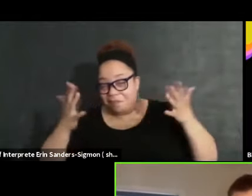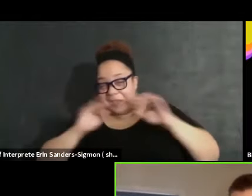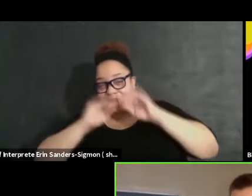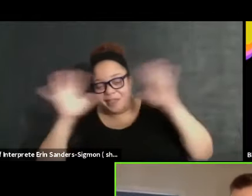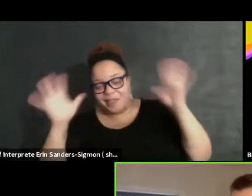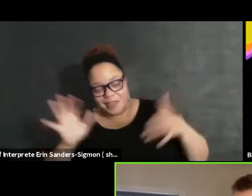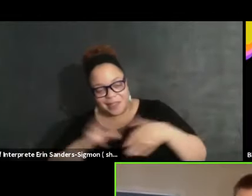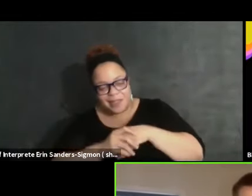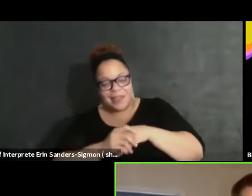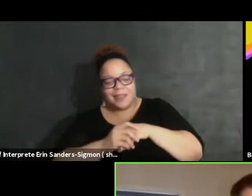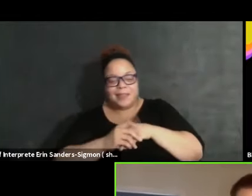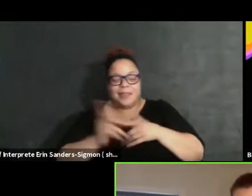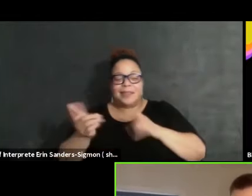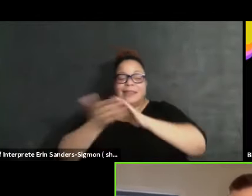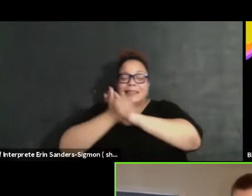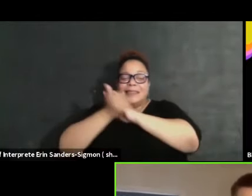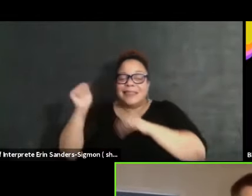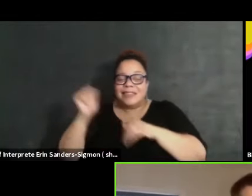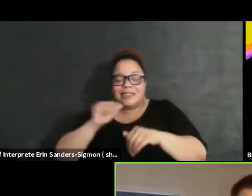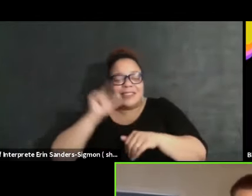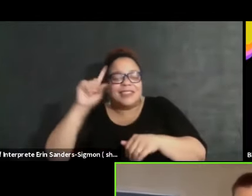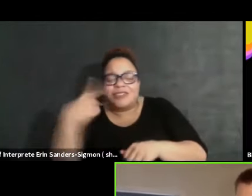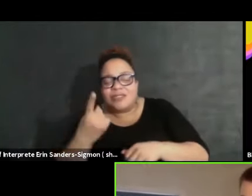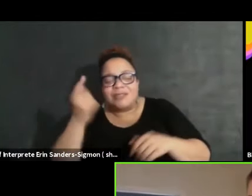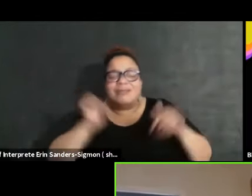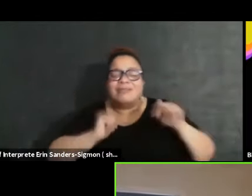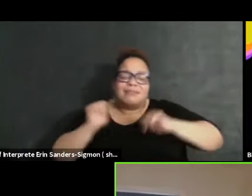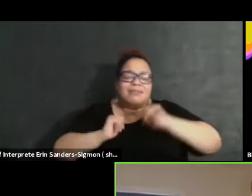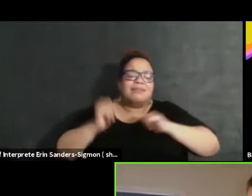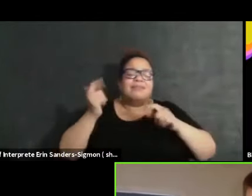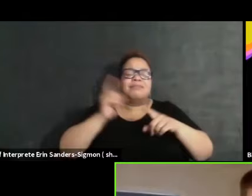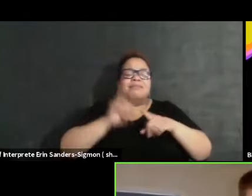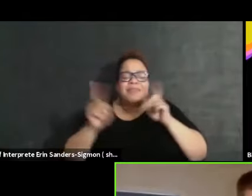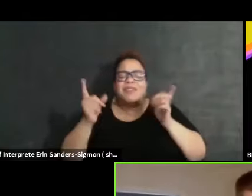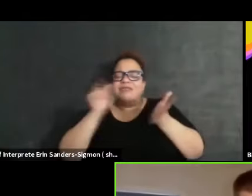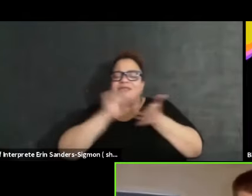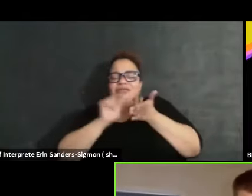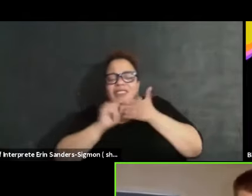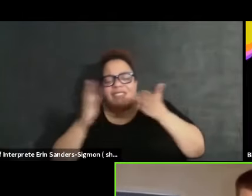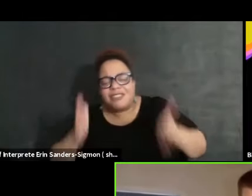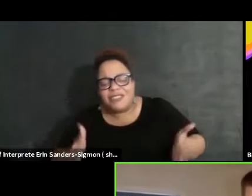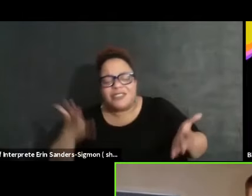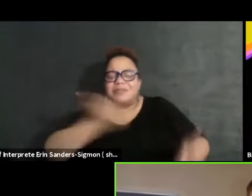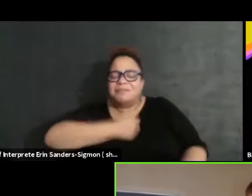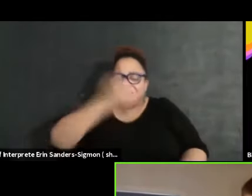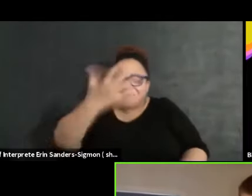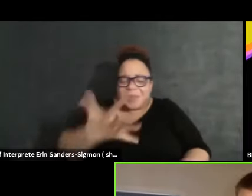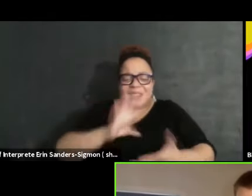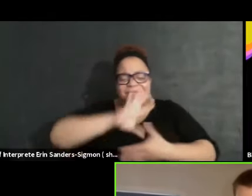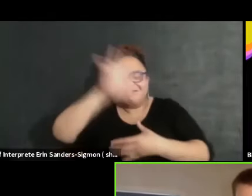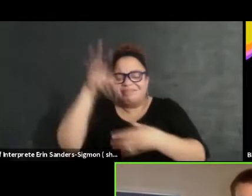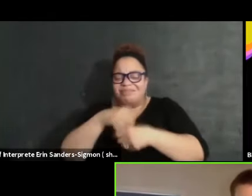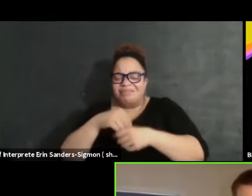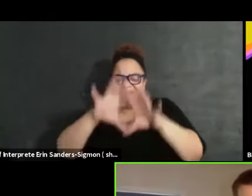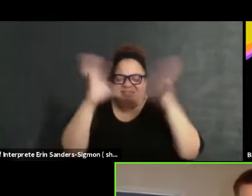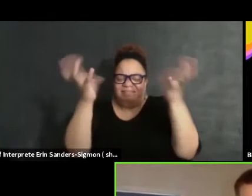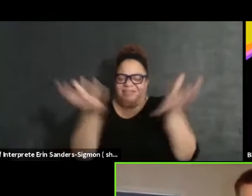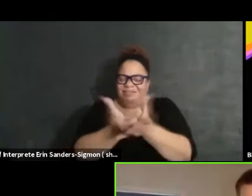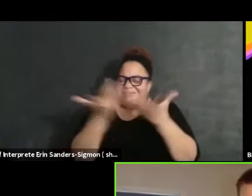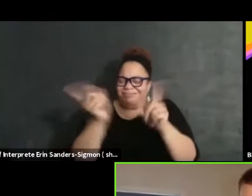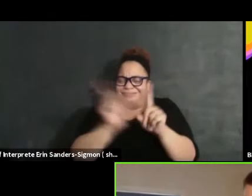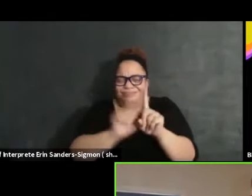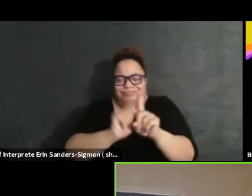writers, performers, poets, playwrights, authors, like, and the poetry world is such a gateway art